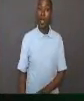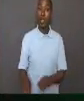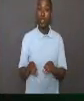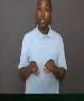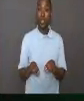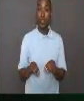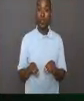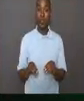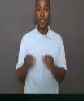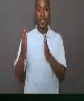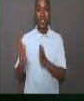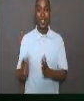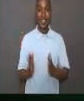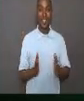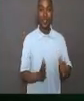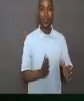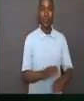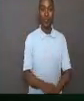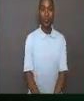Students, let's get ready.